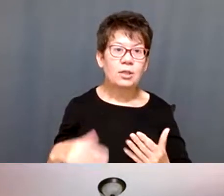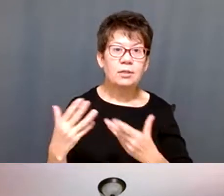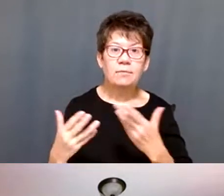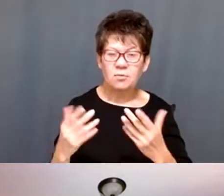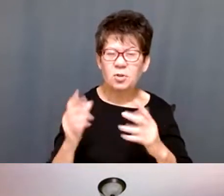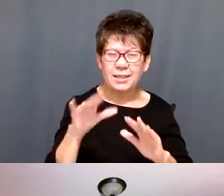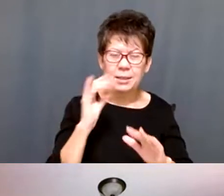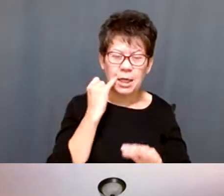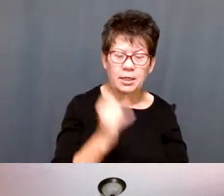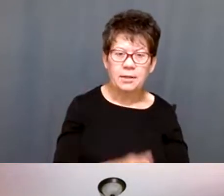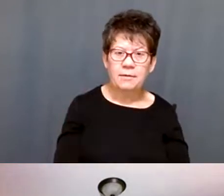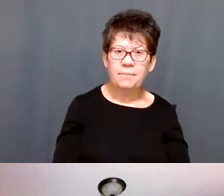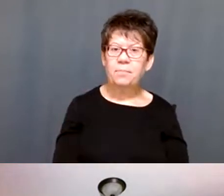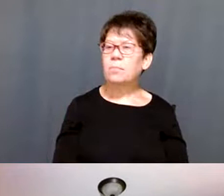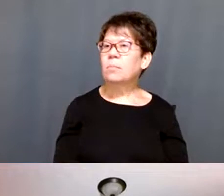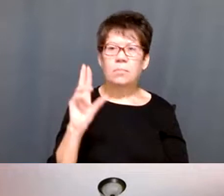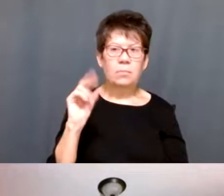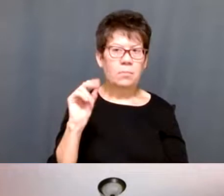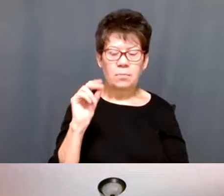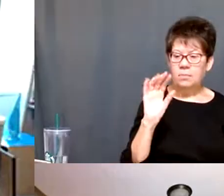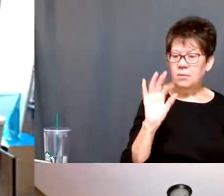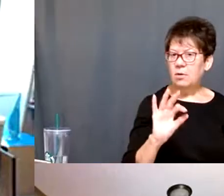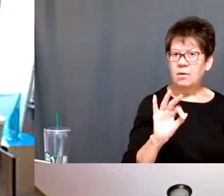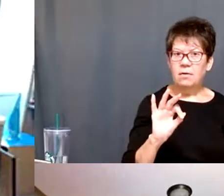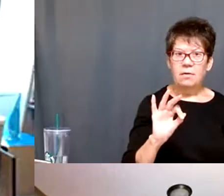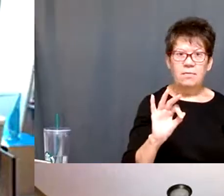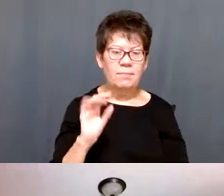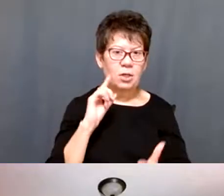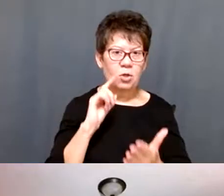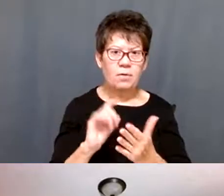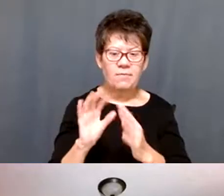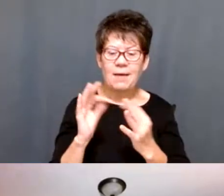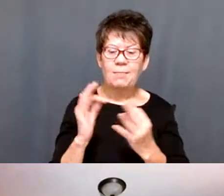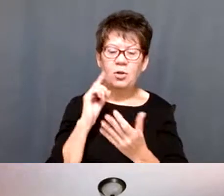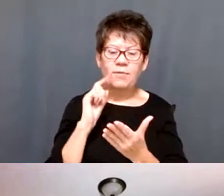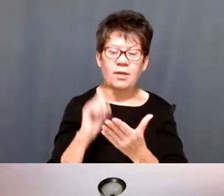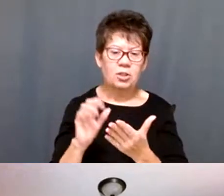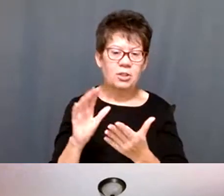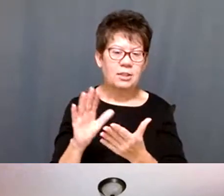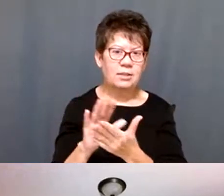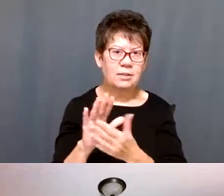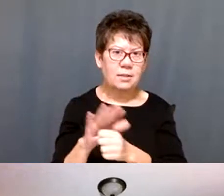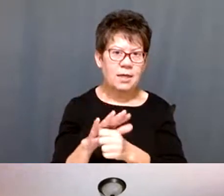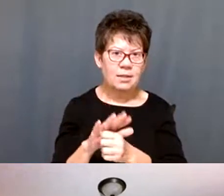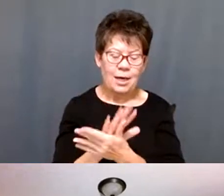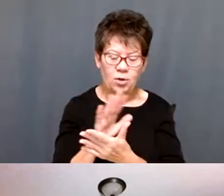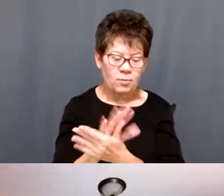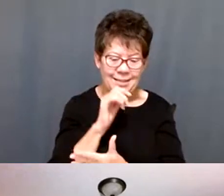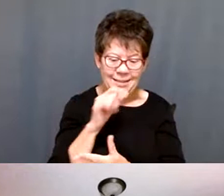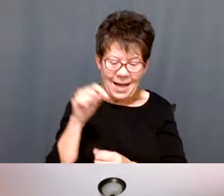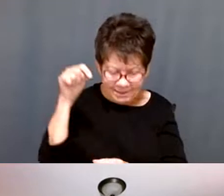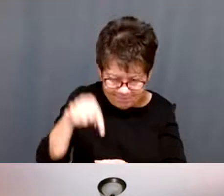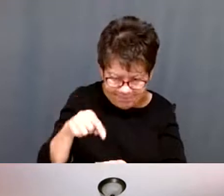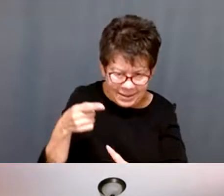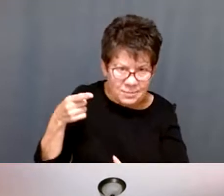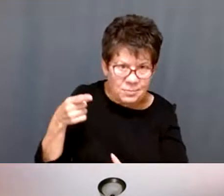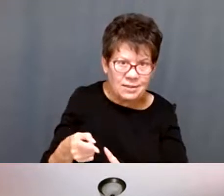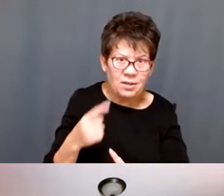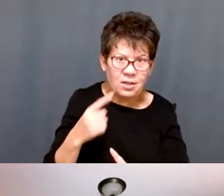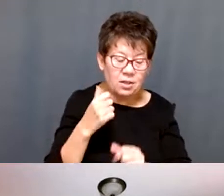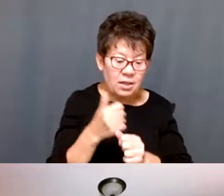Amanda? No, the family notification document is not district specific, and it won't be. Every